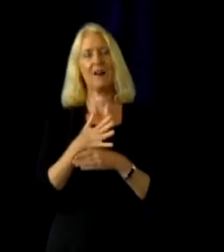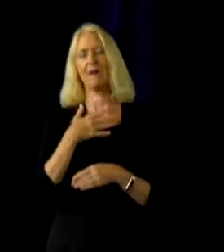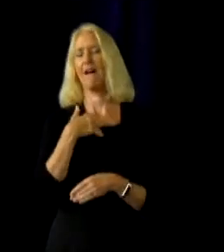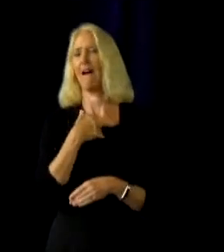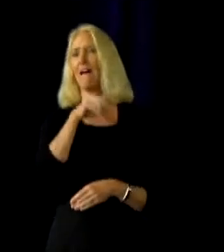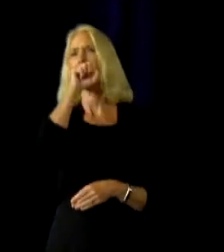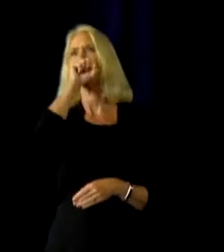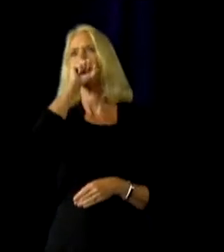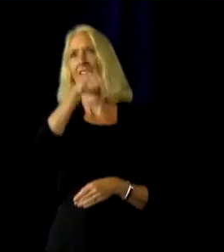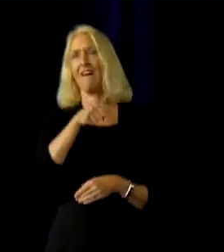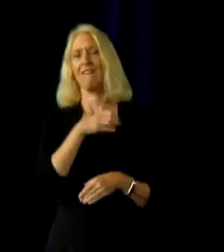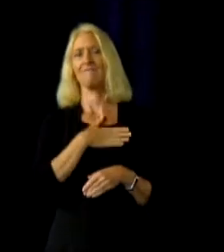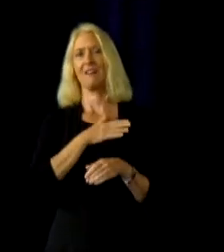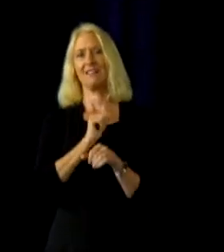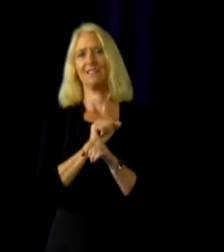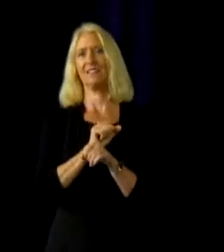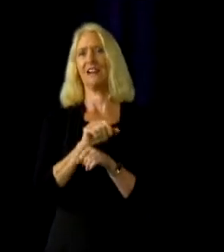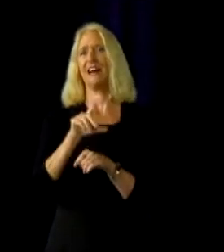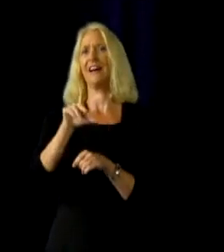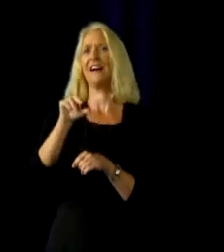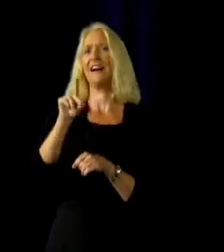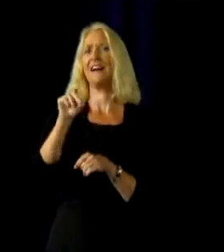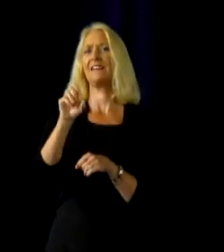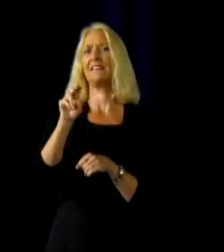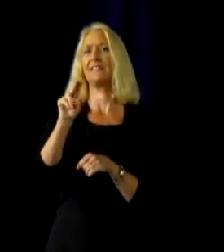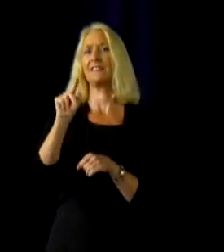at Deutsche Bank. And now